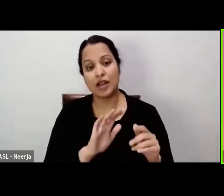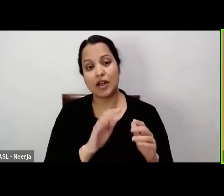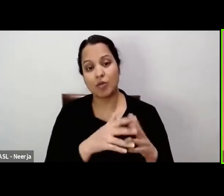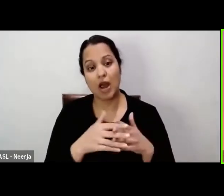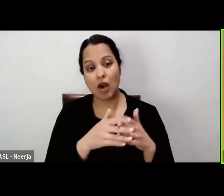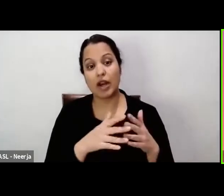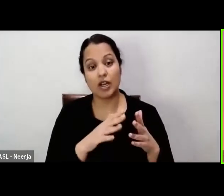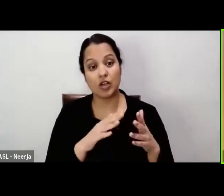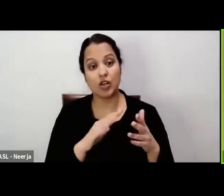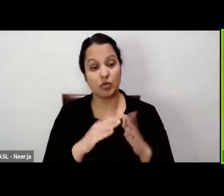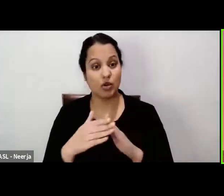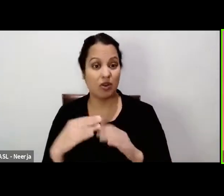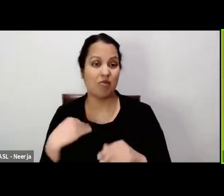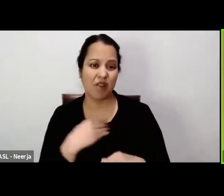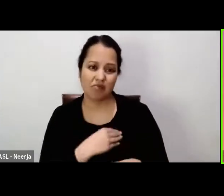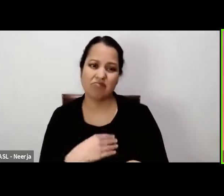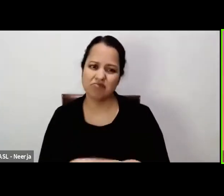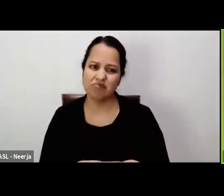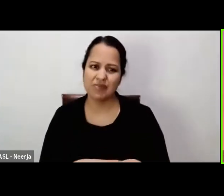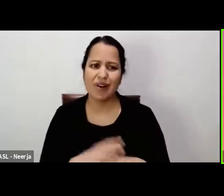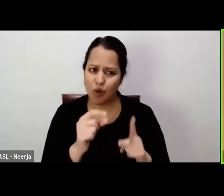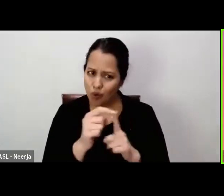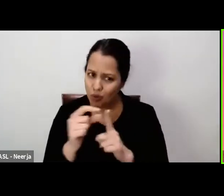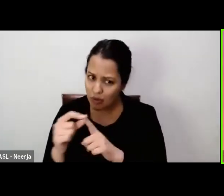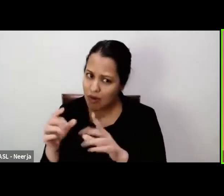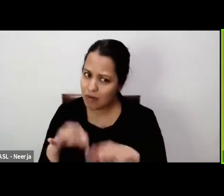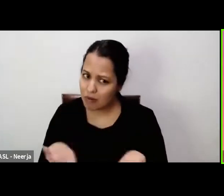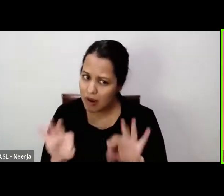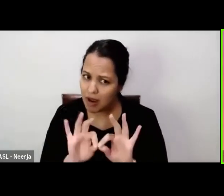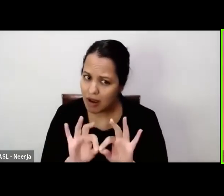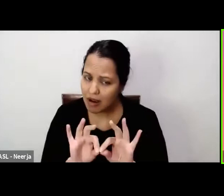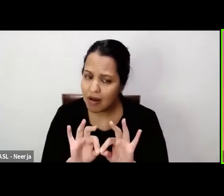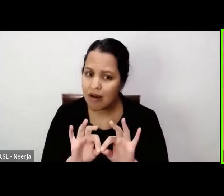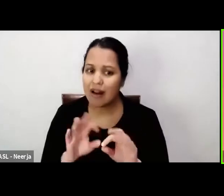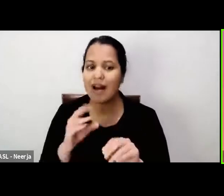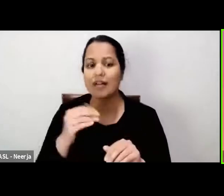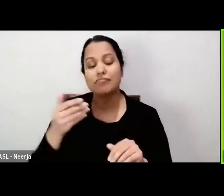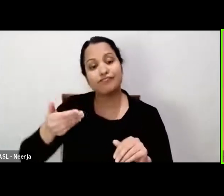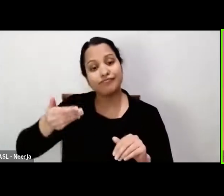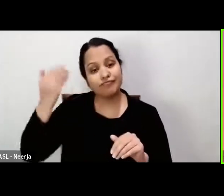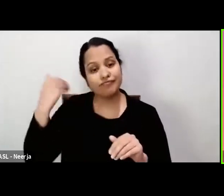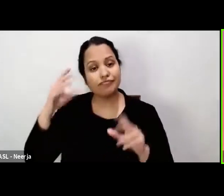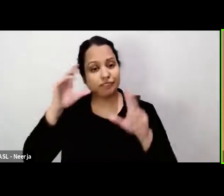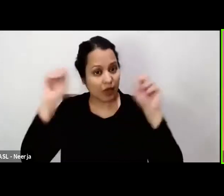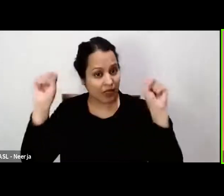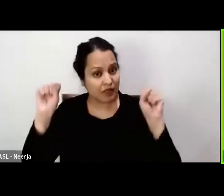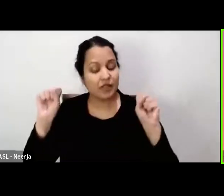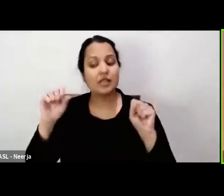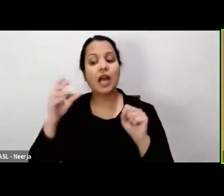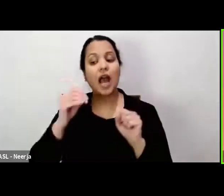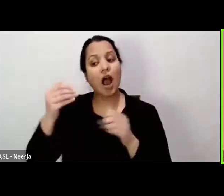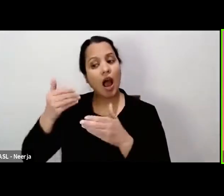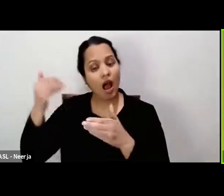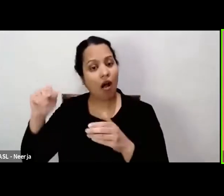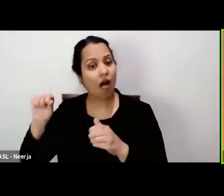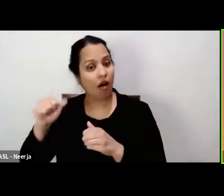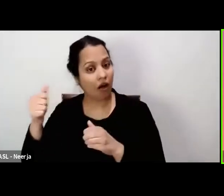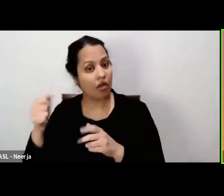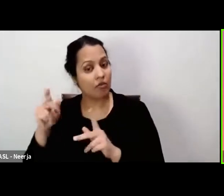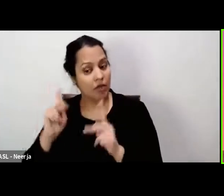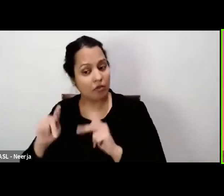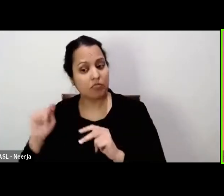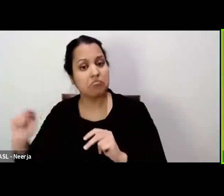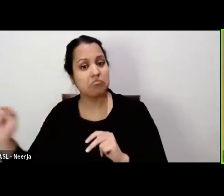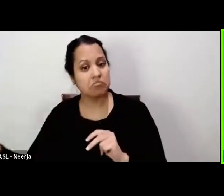words matter. We know that the previous president and many others using inappropriate terms helps